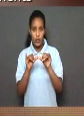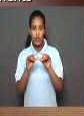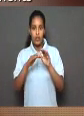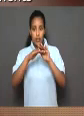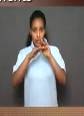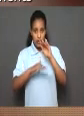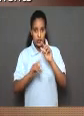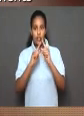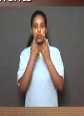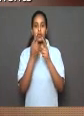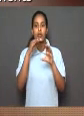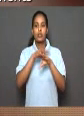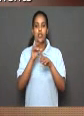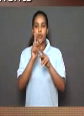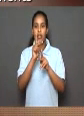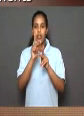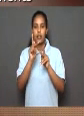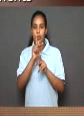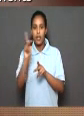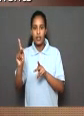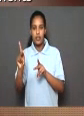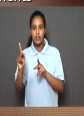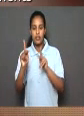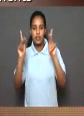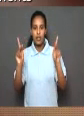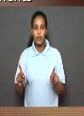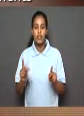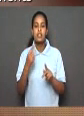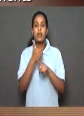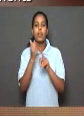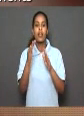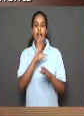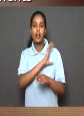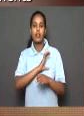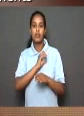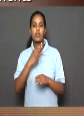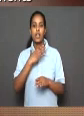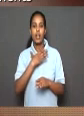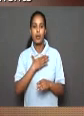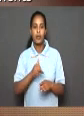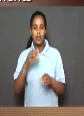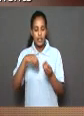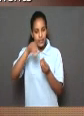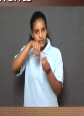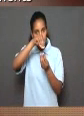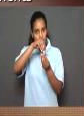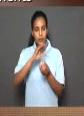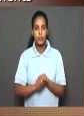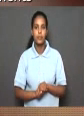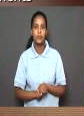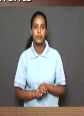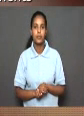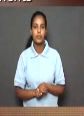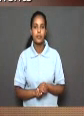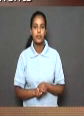Moving down a group on the periodic table, the metallic character of elements